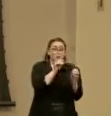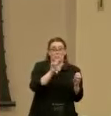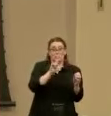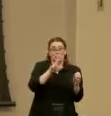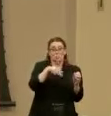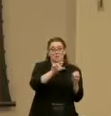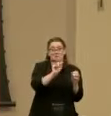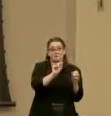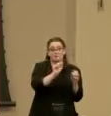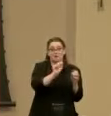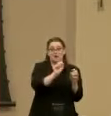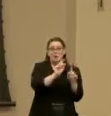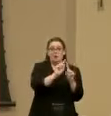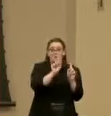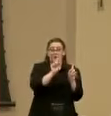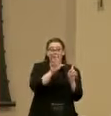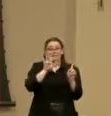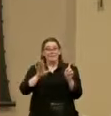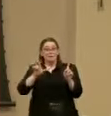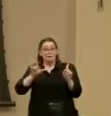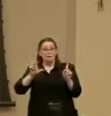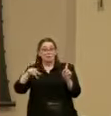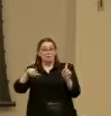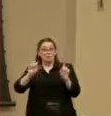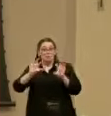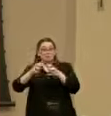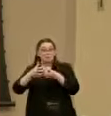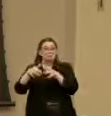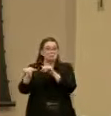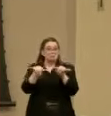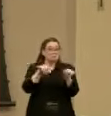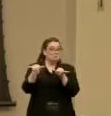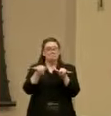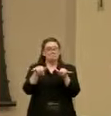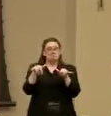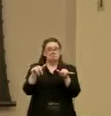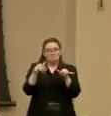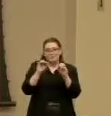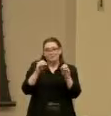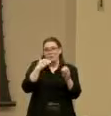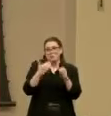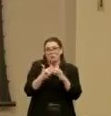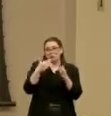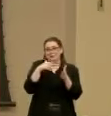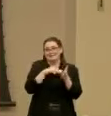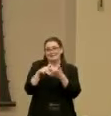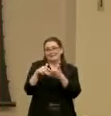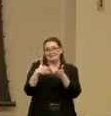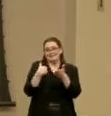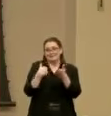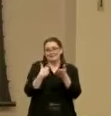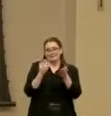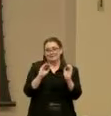lupus, but is almost identical to the lupus group otherwise. We don't have any good studies with this. So it's